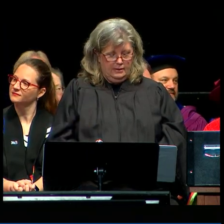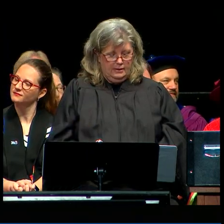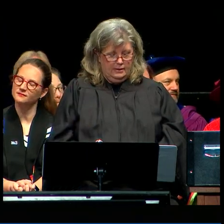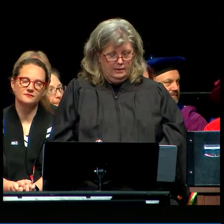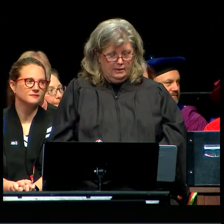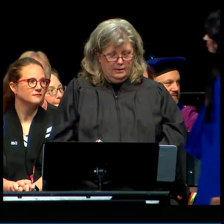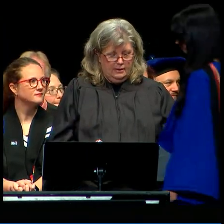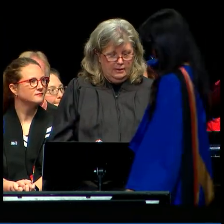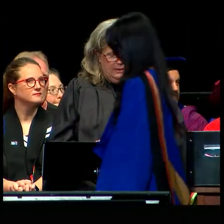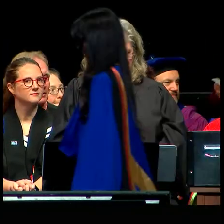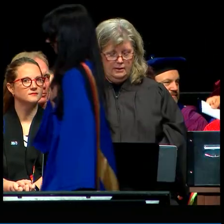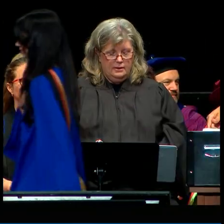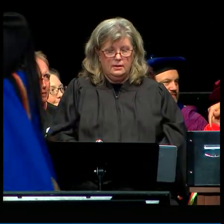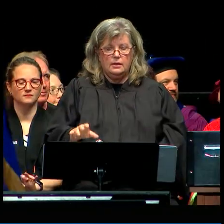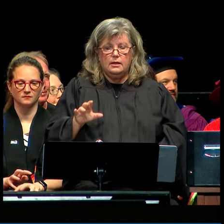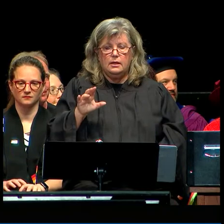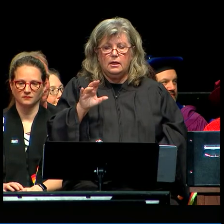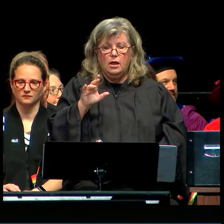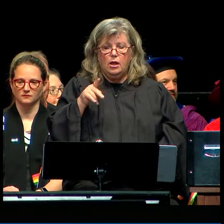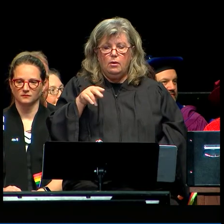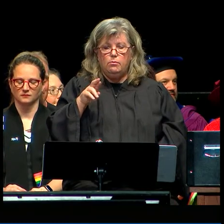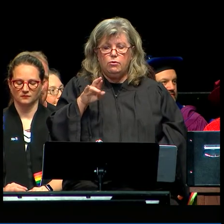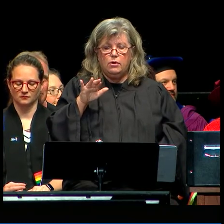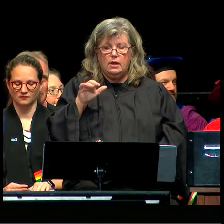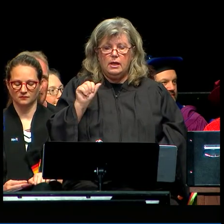Priya Glynn.